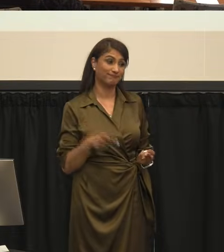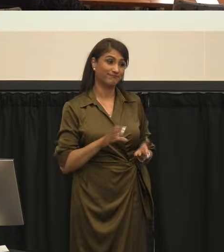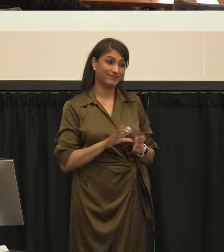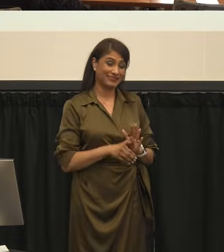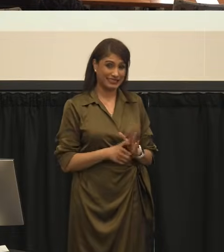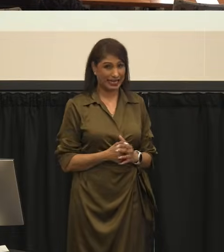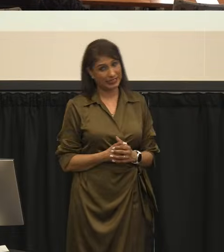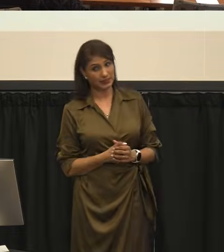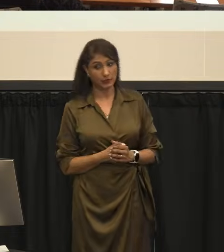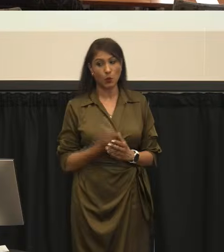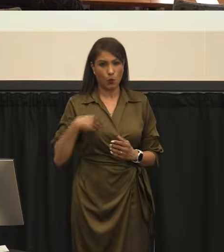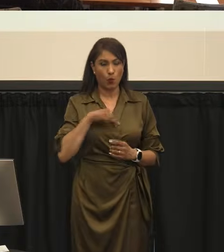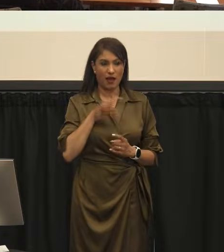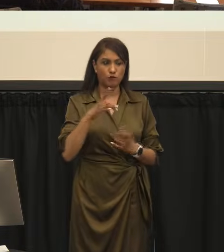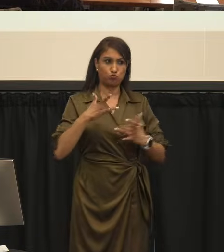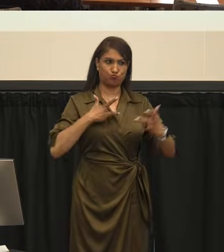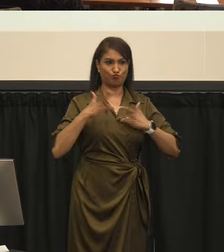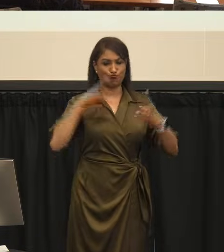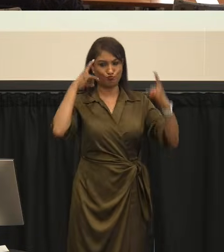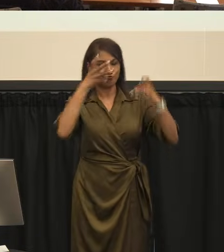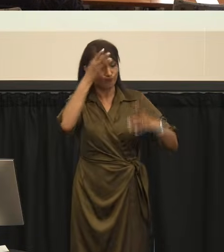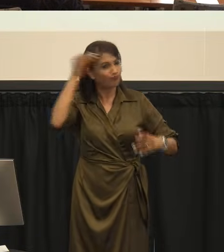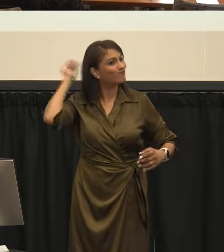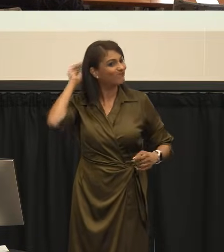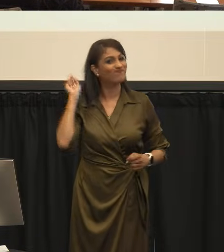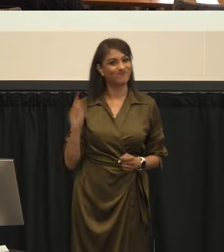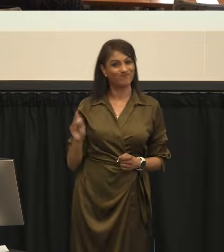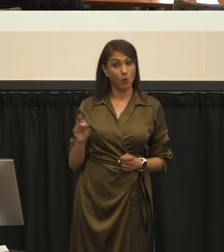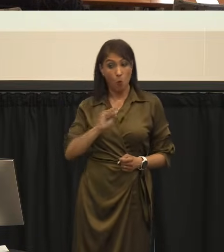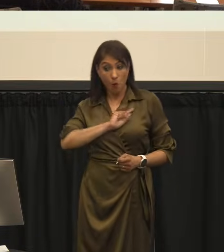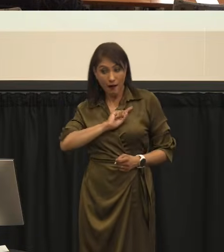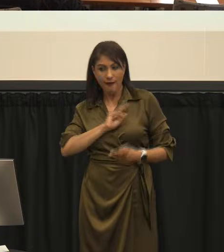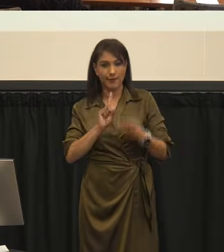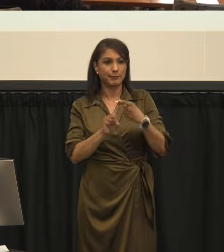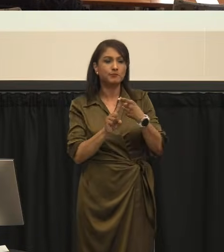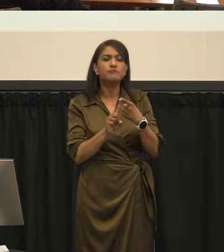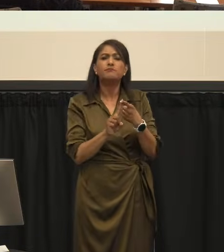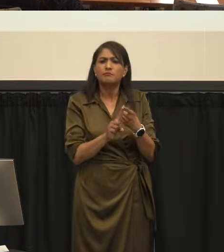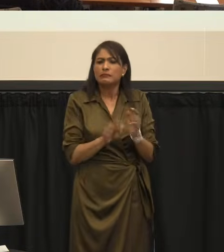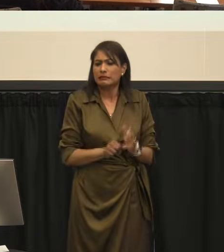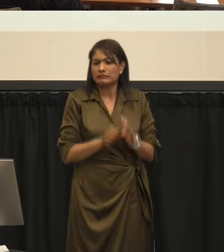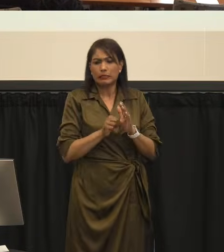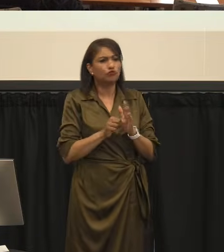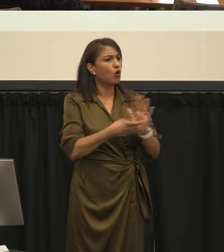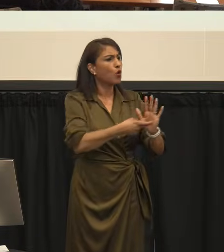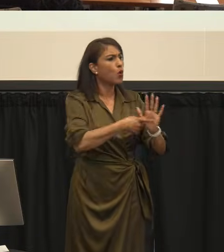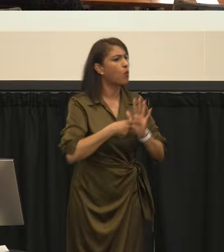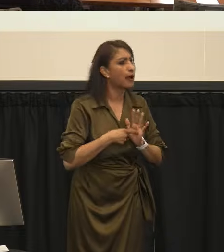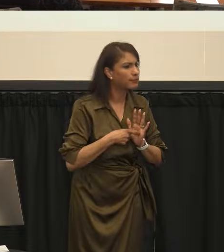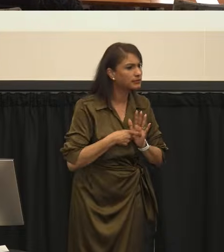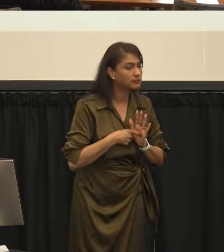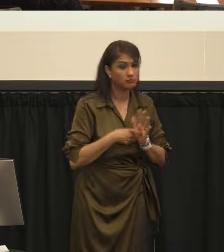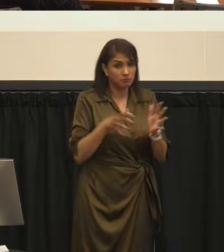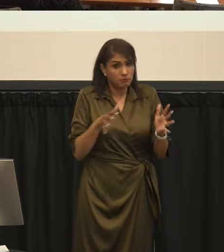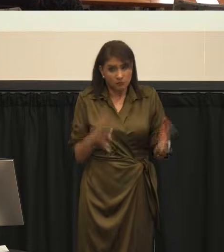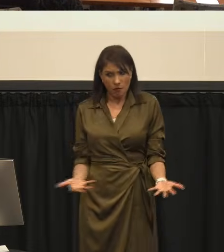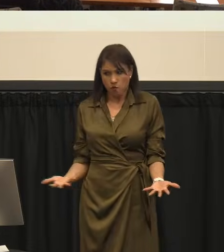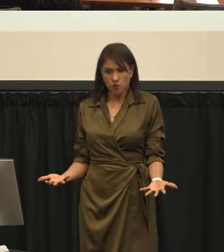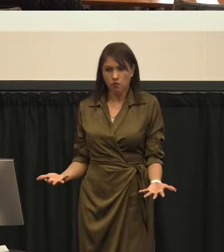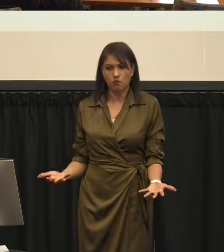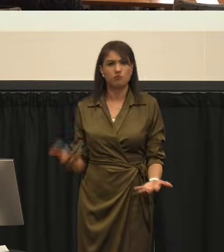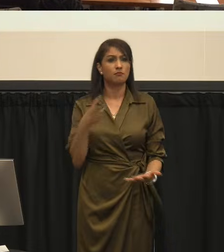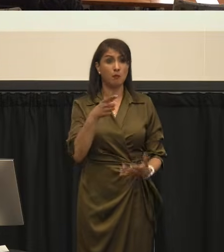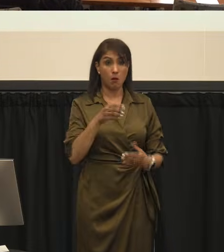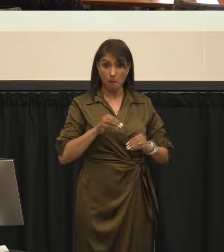We want the requirements, essentially, this is essential for us, that needs to be involved